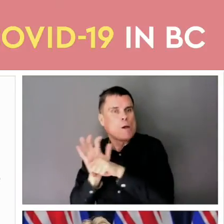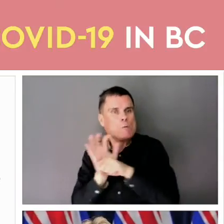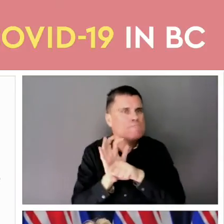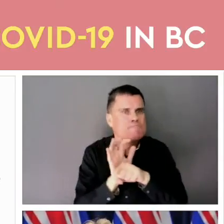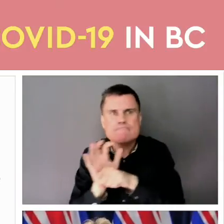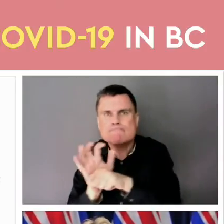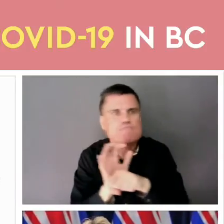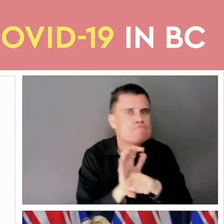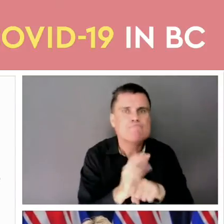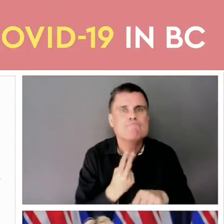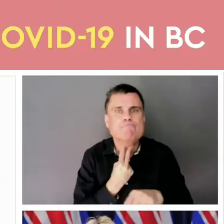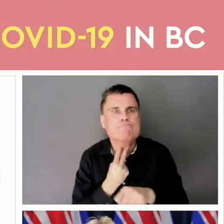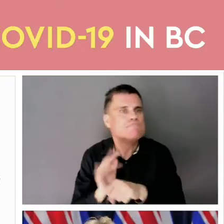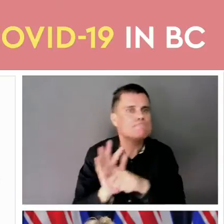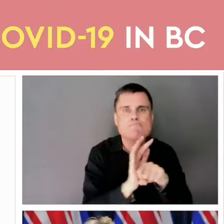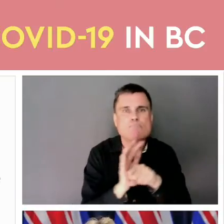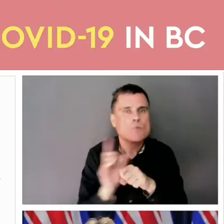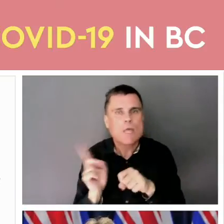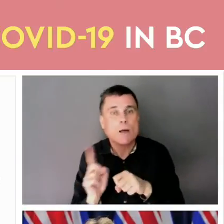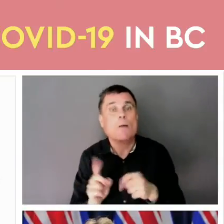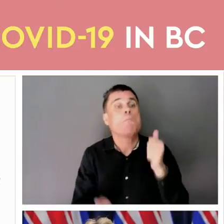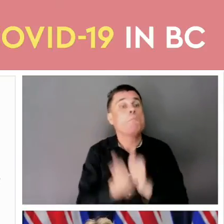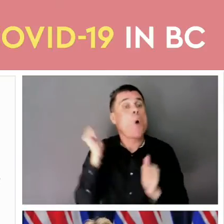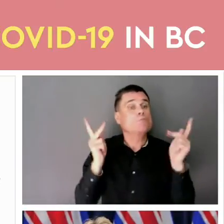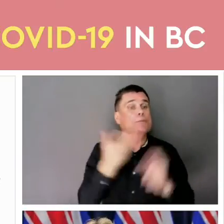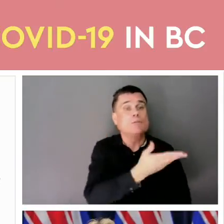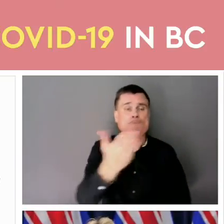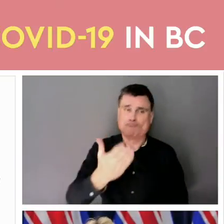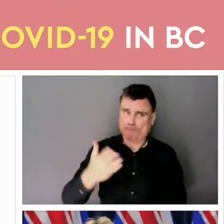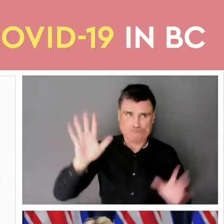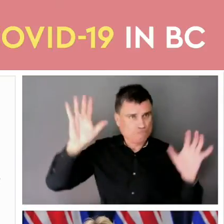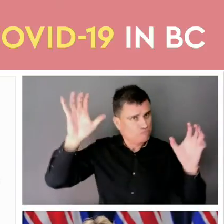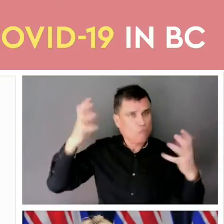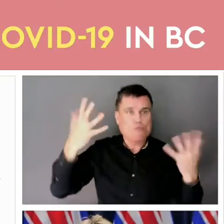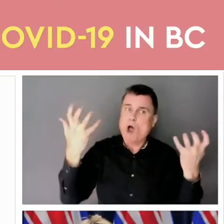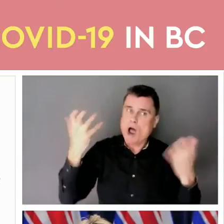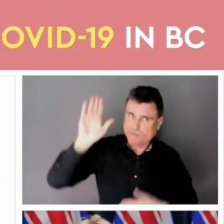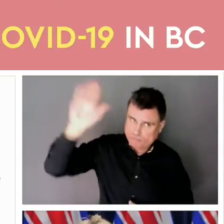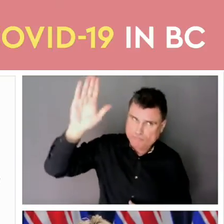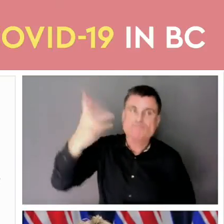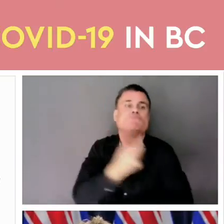do. And we know that every time we immunize somebody, we're helping to save